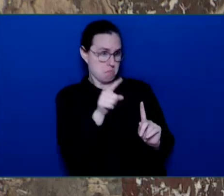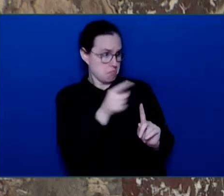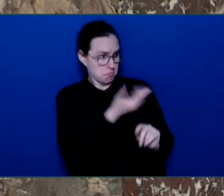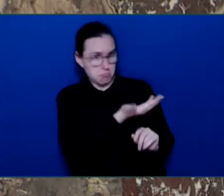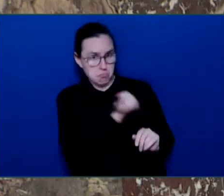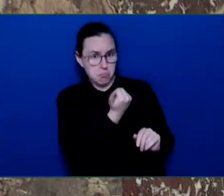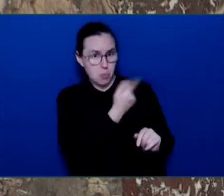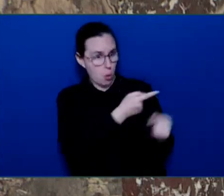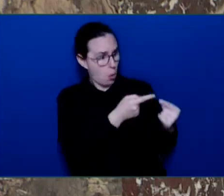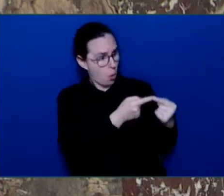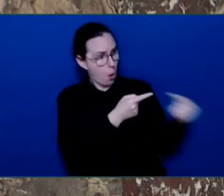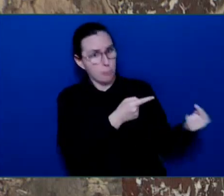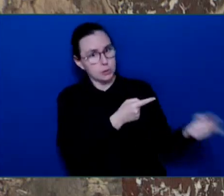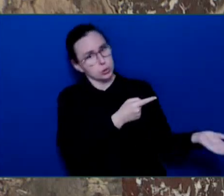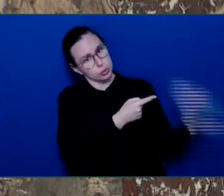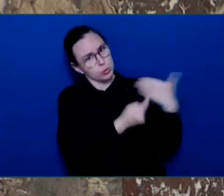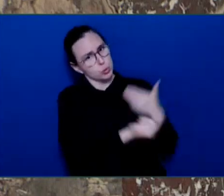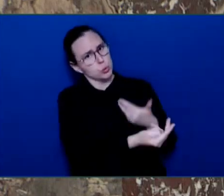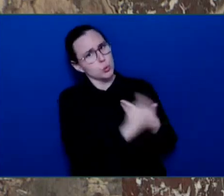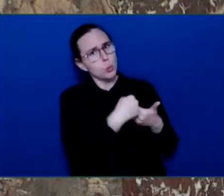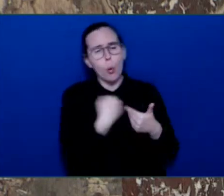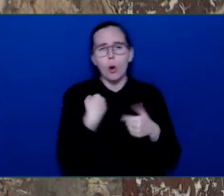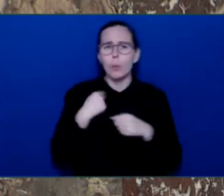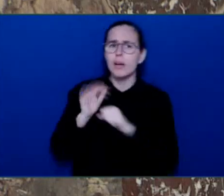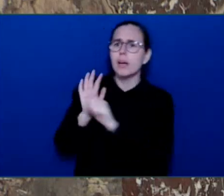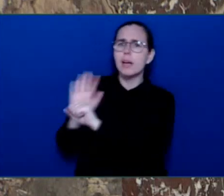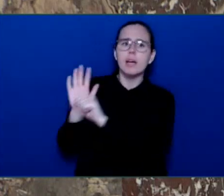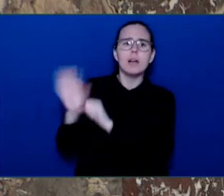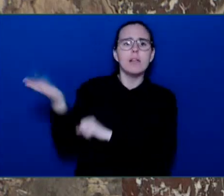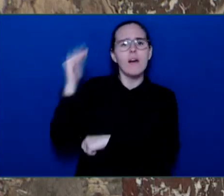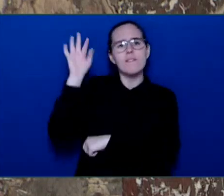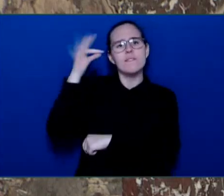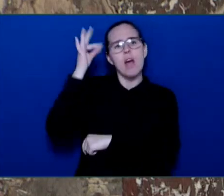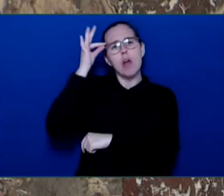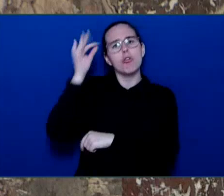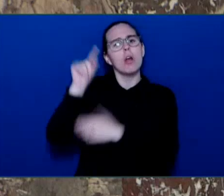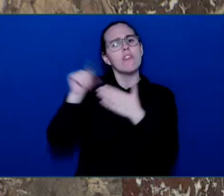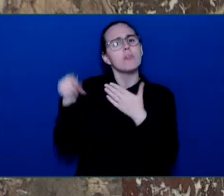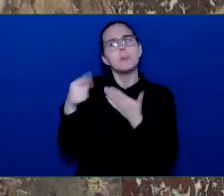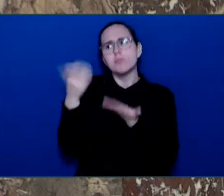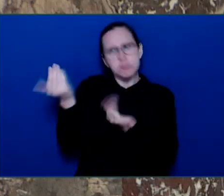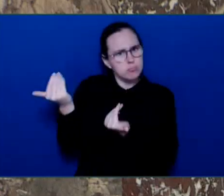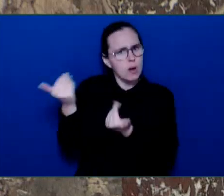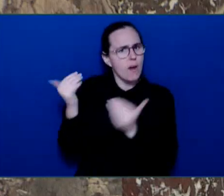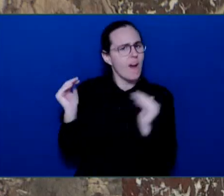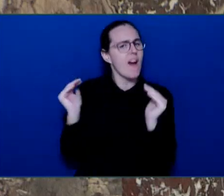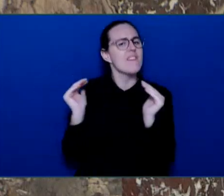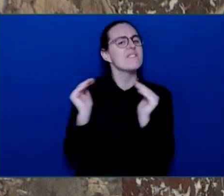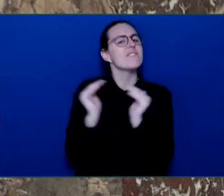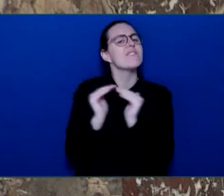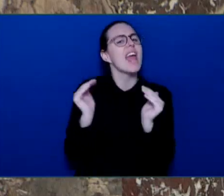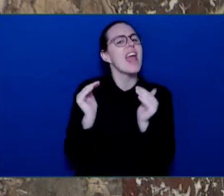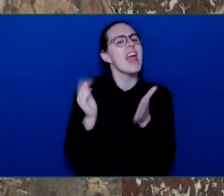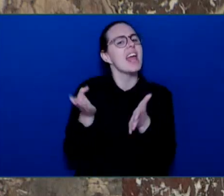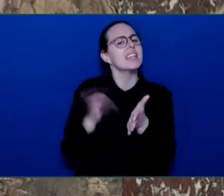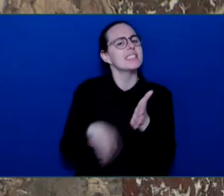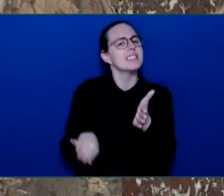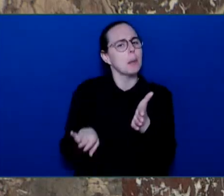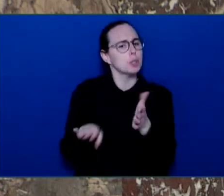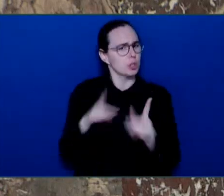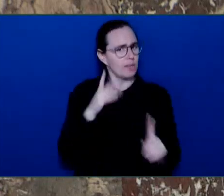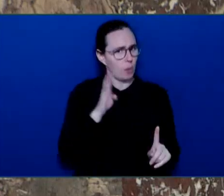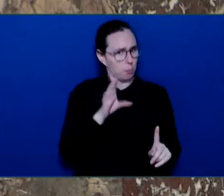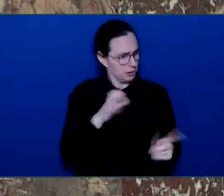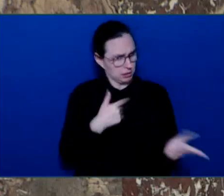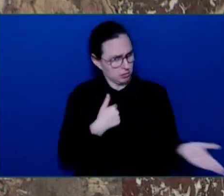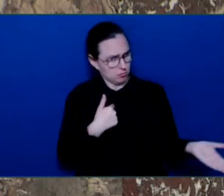different programs, including the heat pump program. You know, families that are dependent on fuel oil, the dirtiest, the most